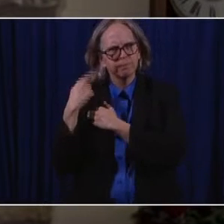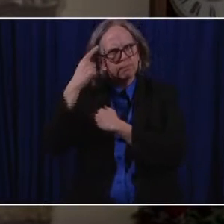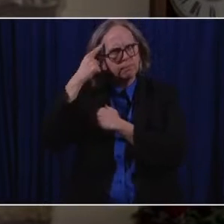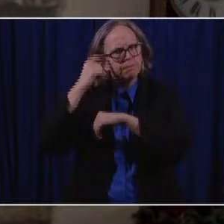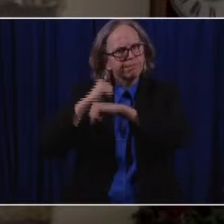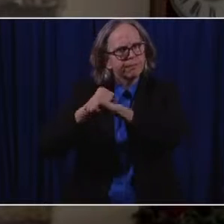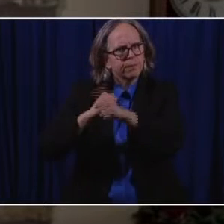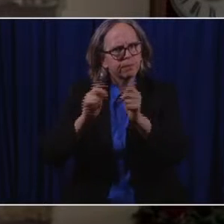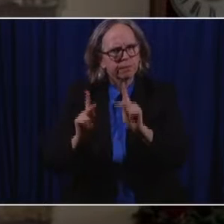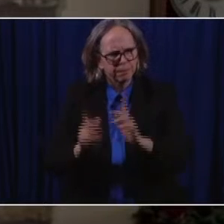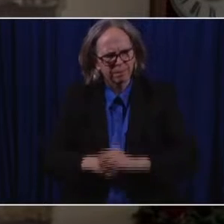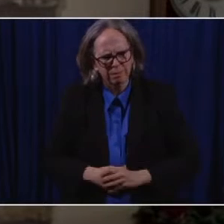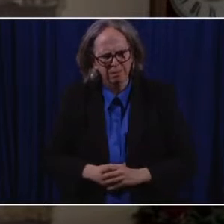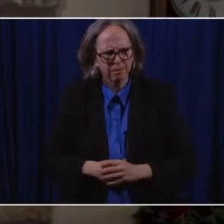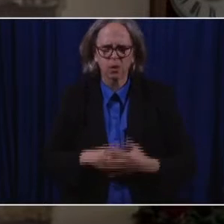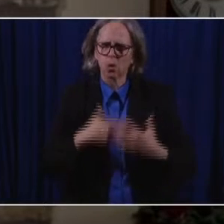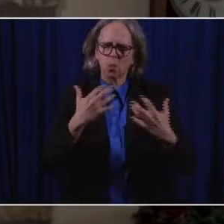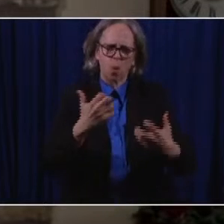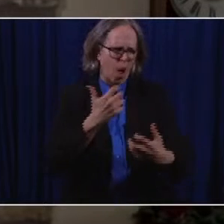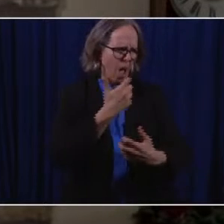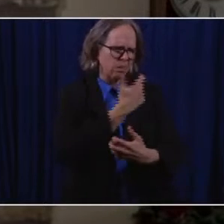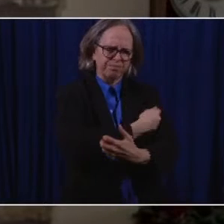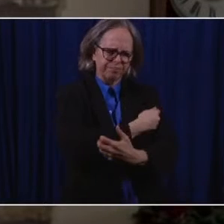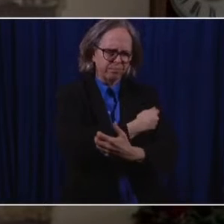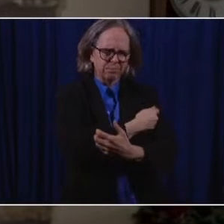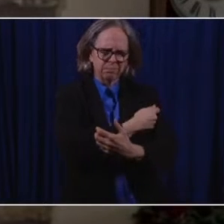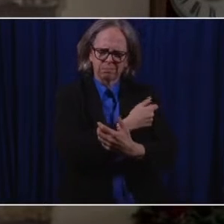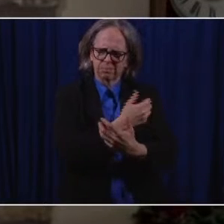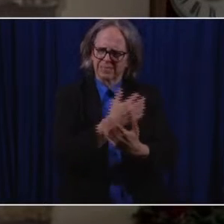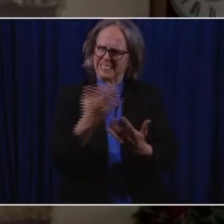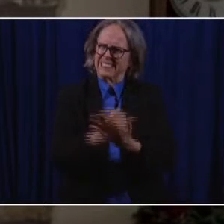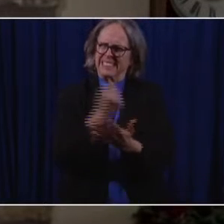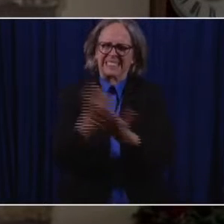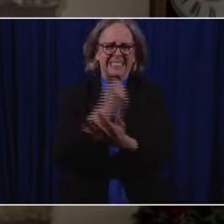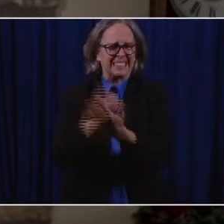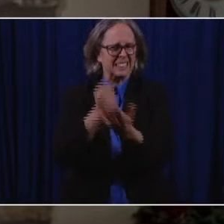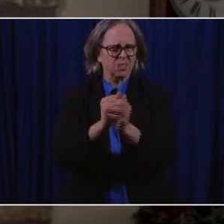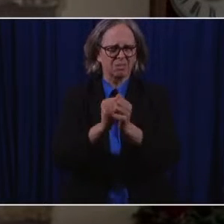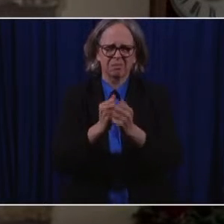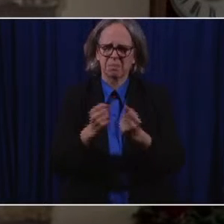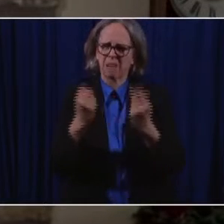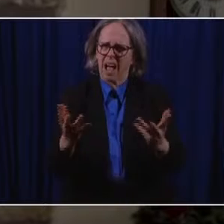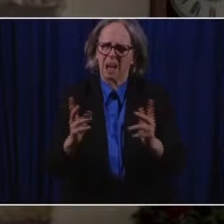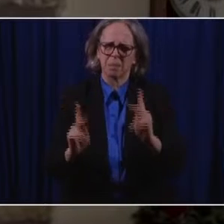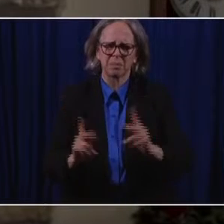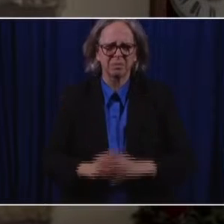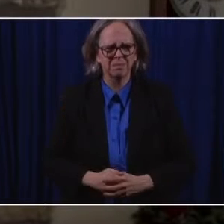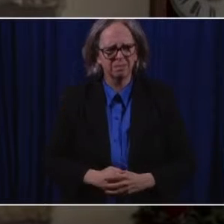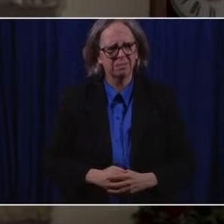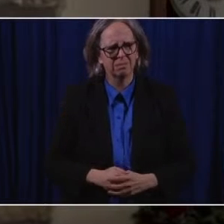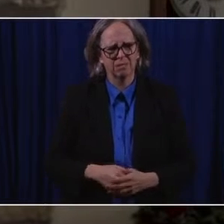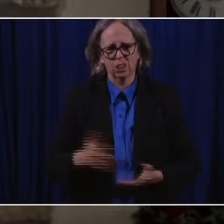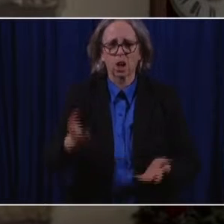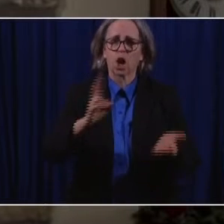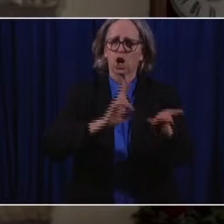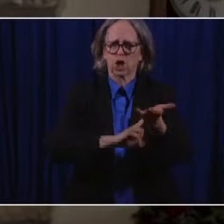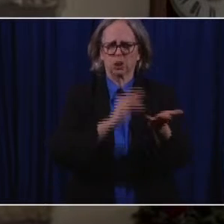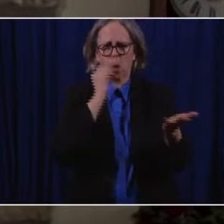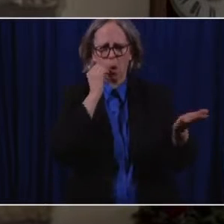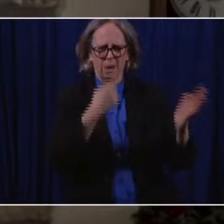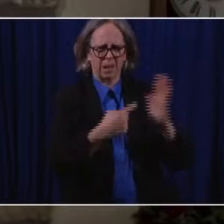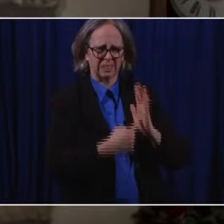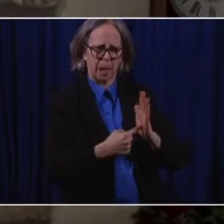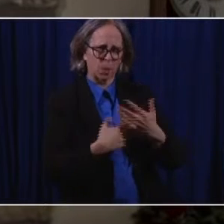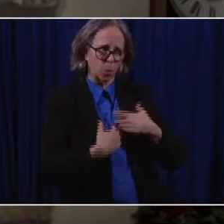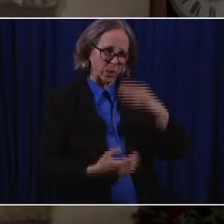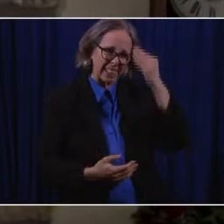as quickly as we can. So what we are telling nursing homes is, when Walgreens calls